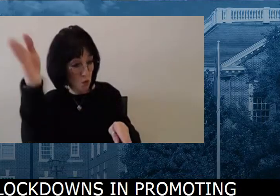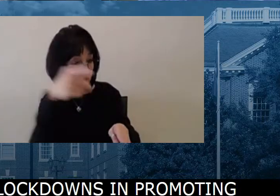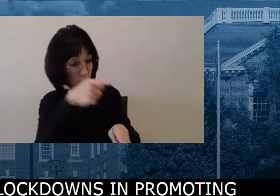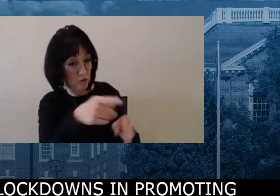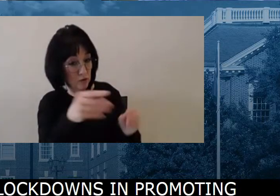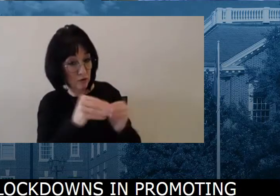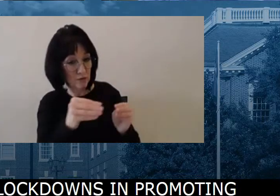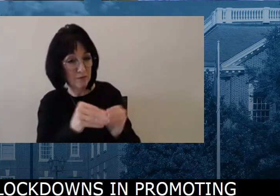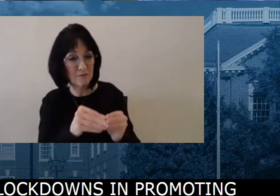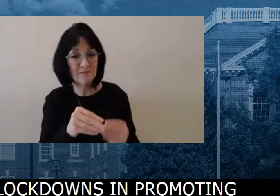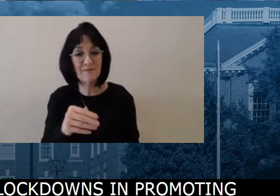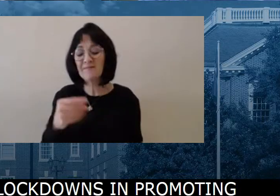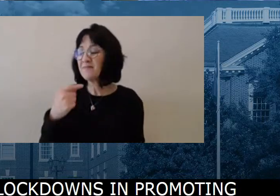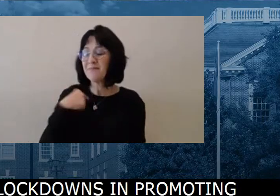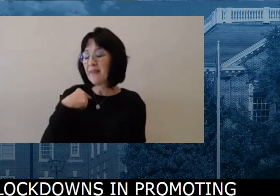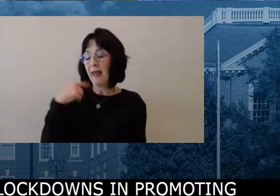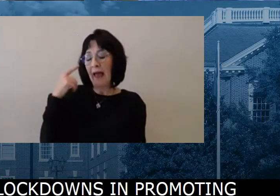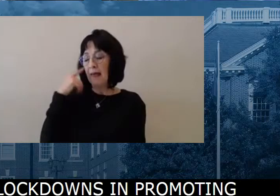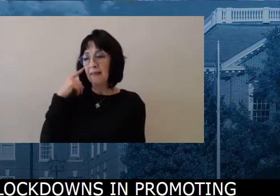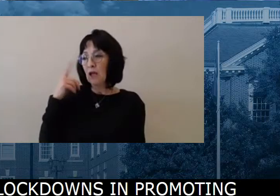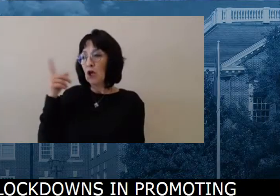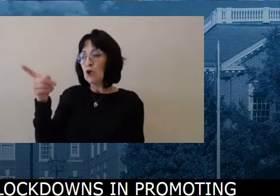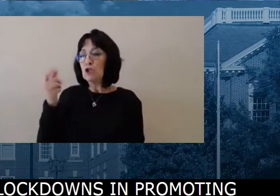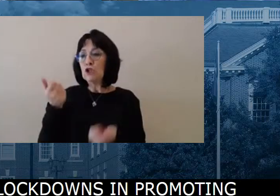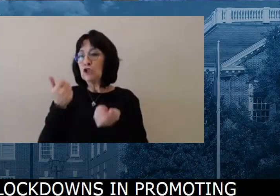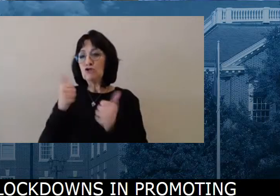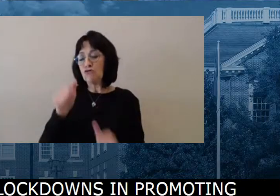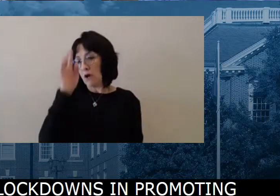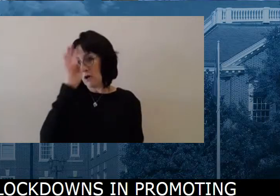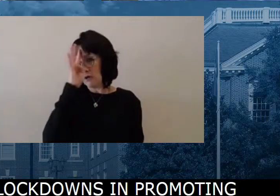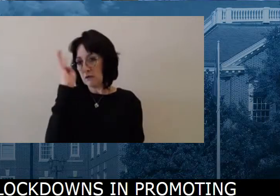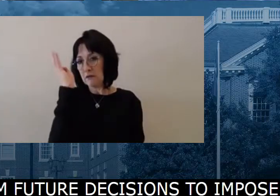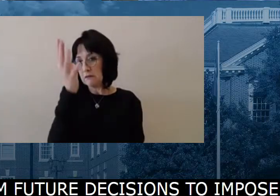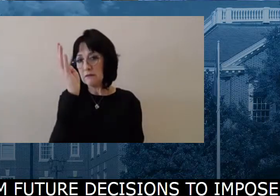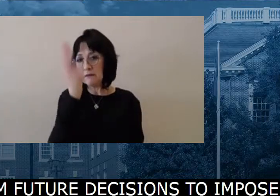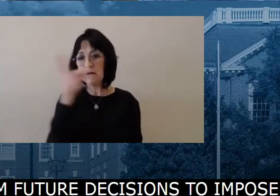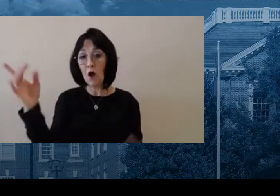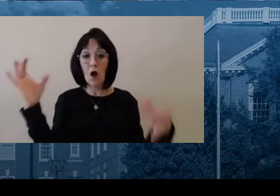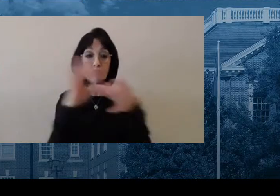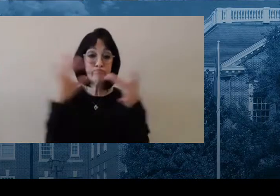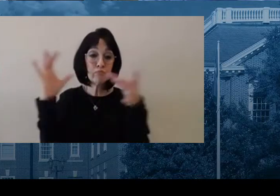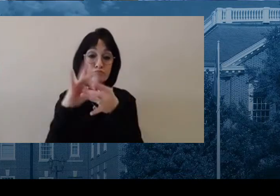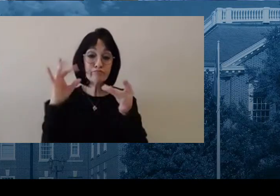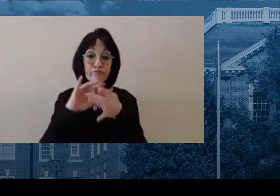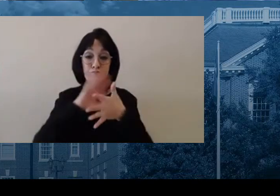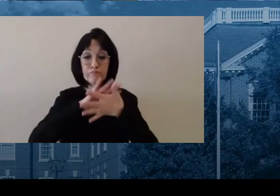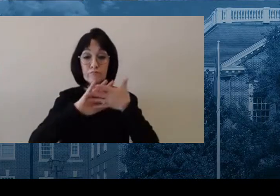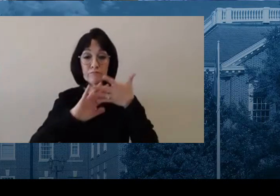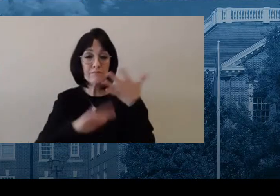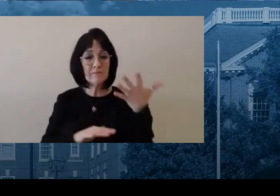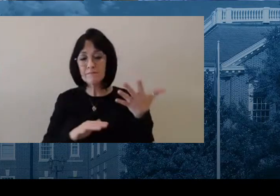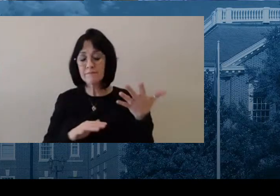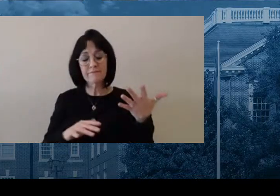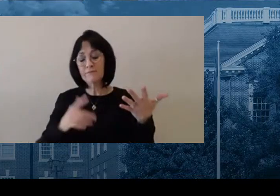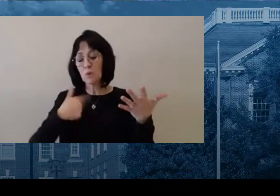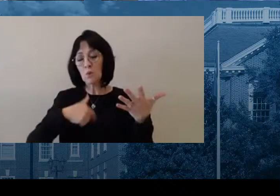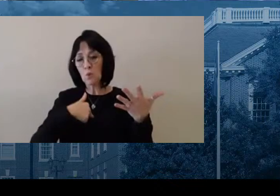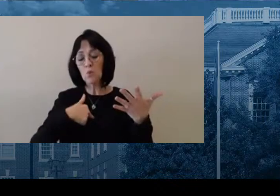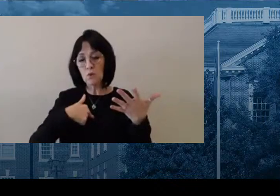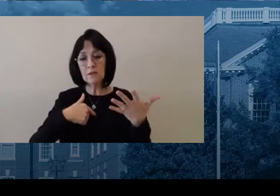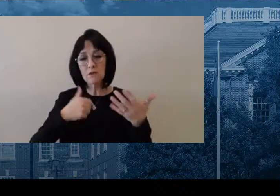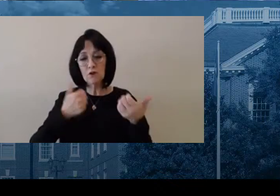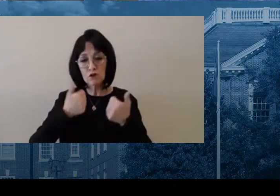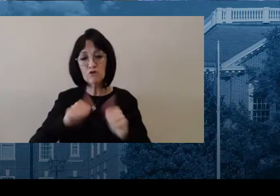make connections that don't exist, and that's a long conversation. We've been working on the street violence in the city of Wilmington for a